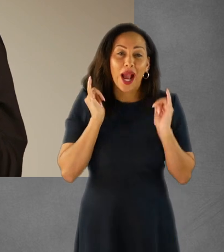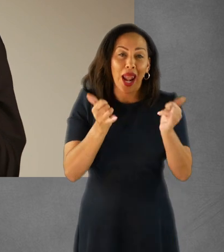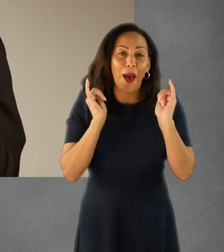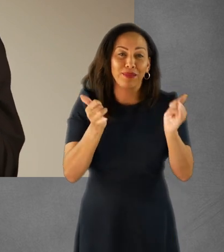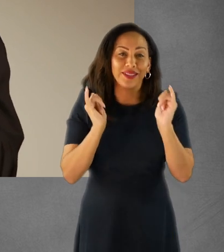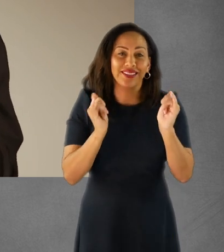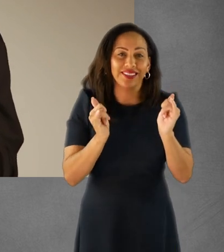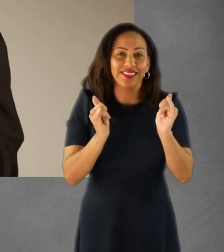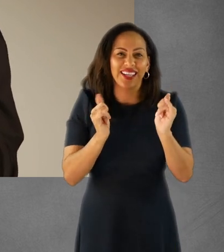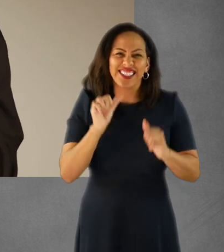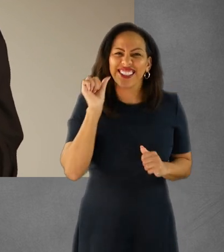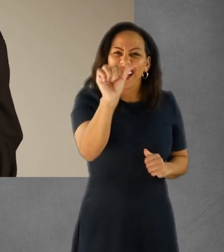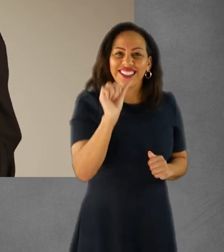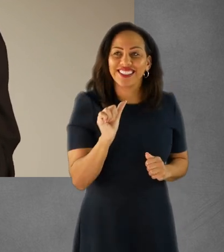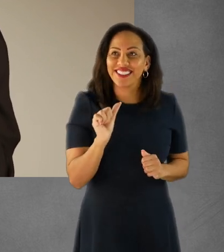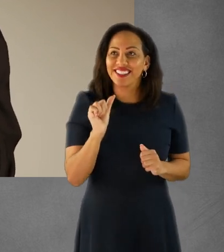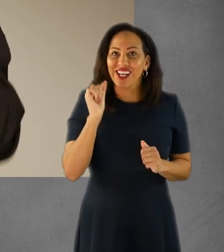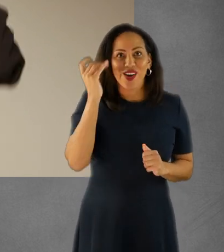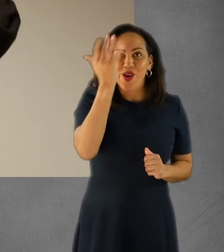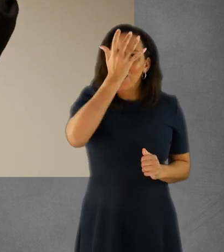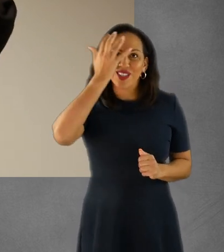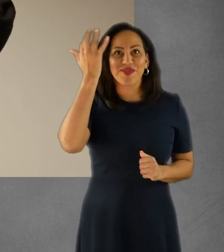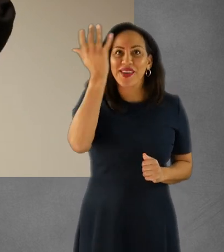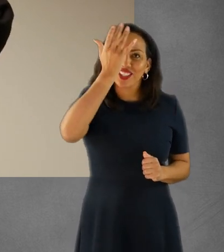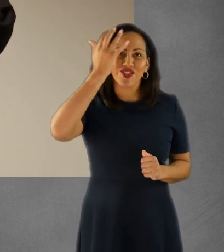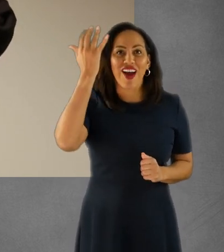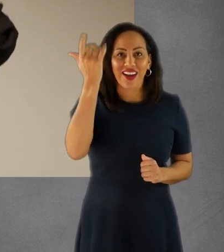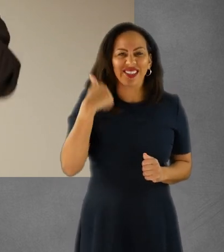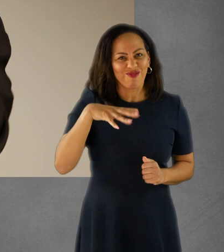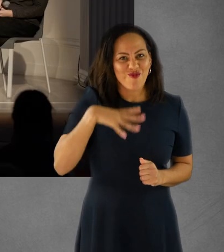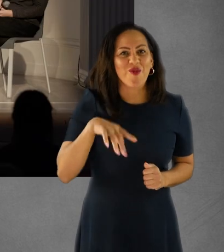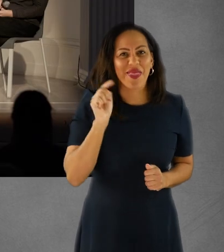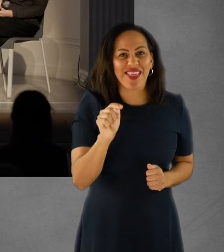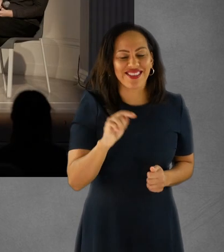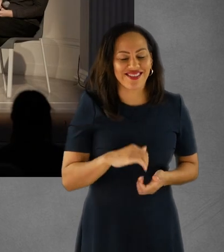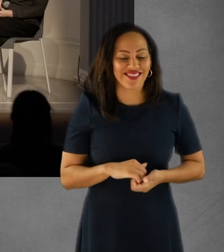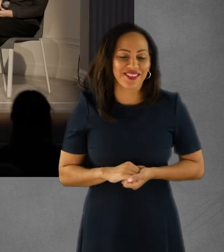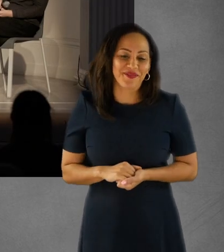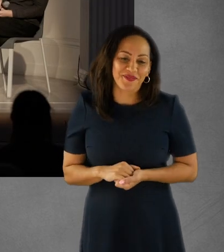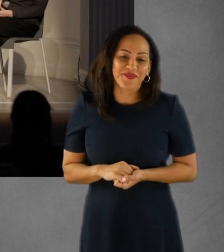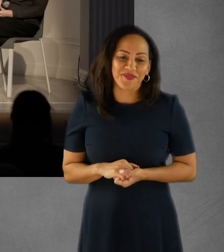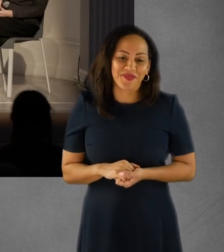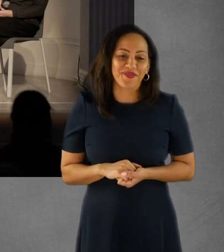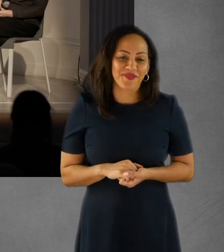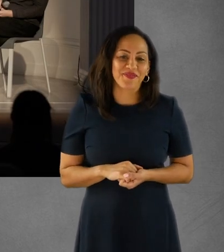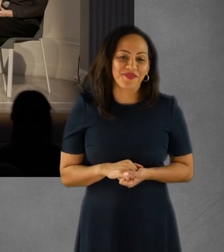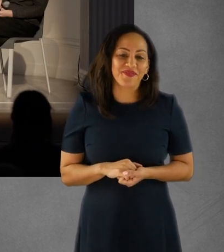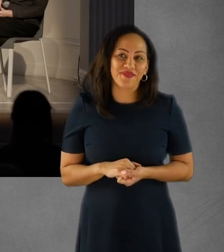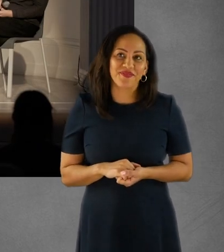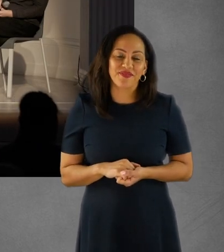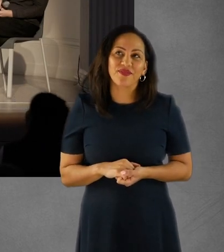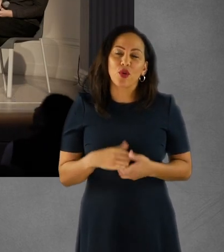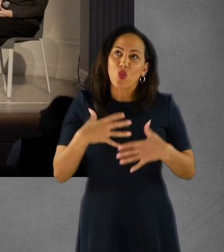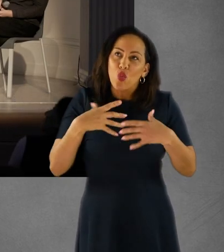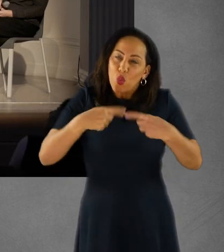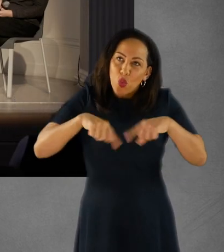cosmic trance is what we want. And I think that's where the sort of,